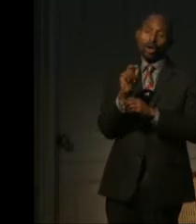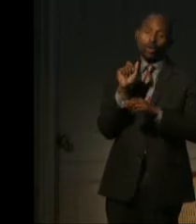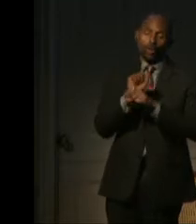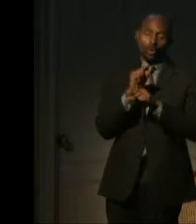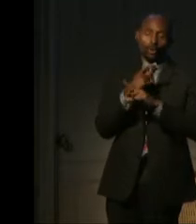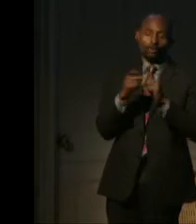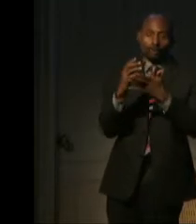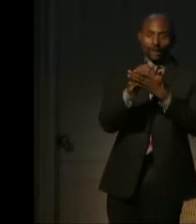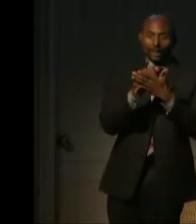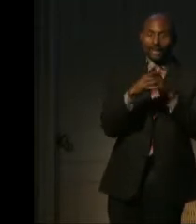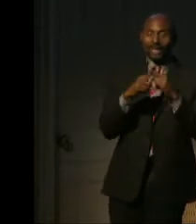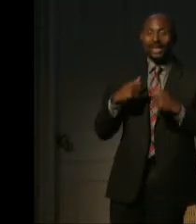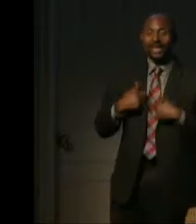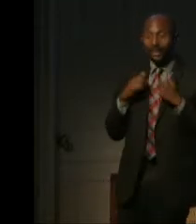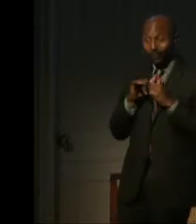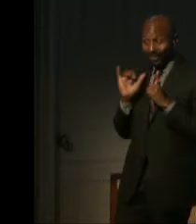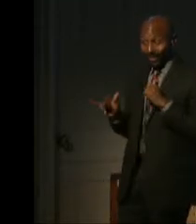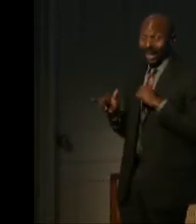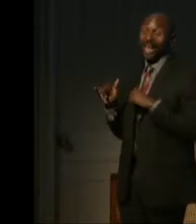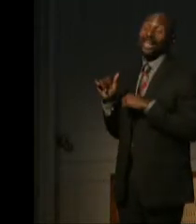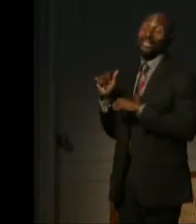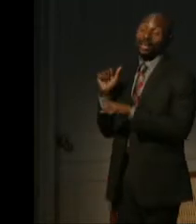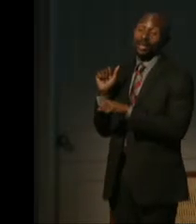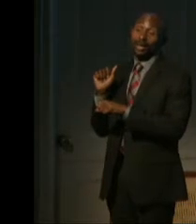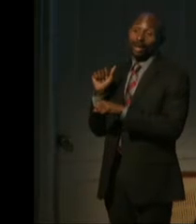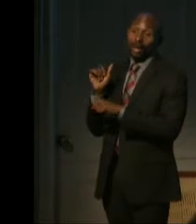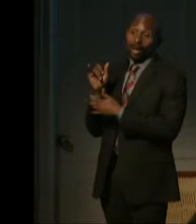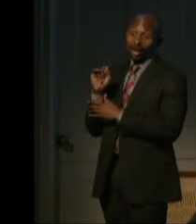in their dorm room for a semester.